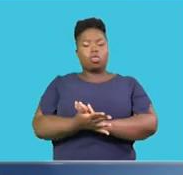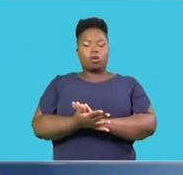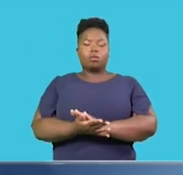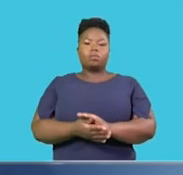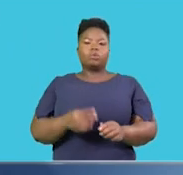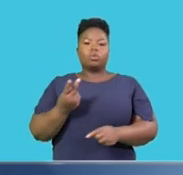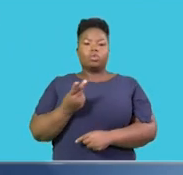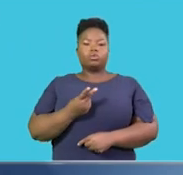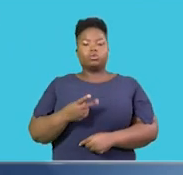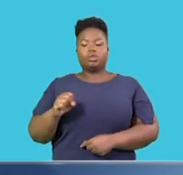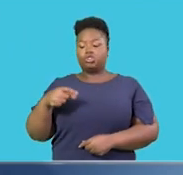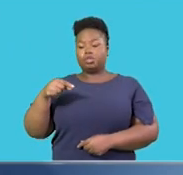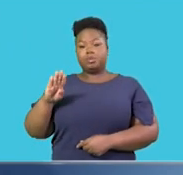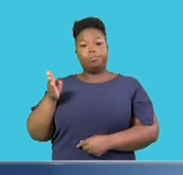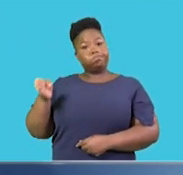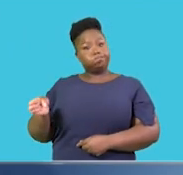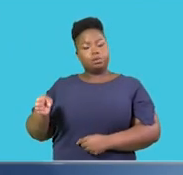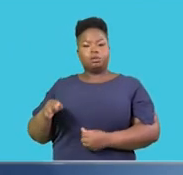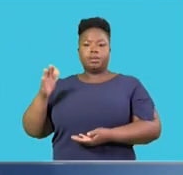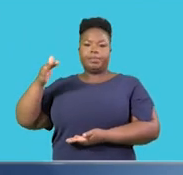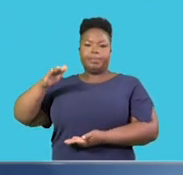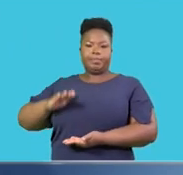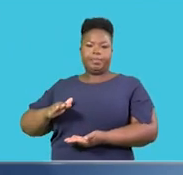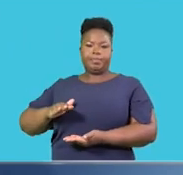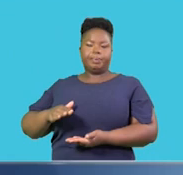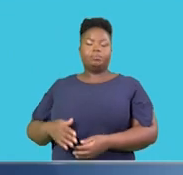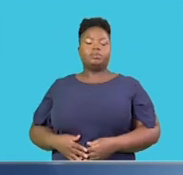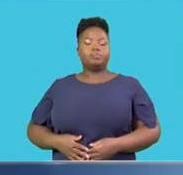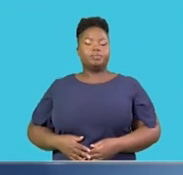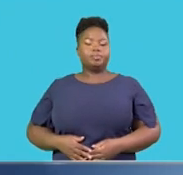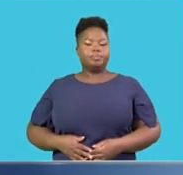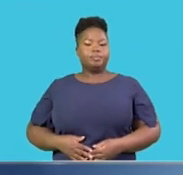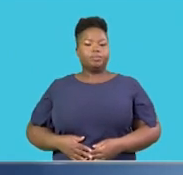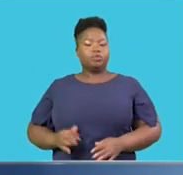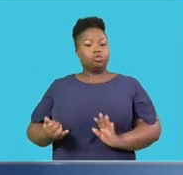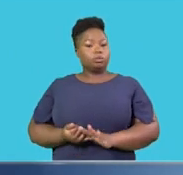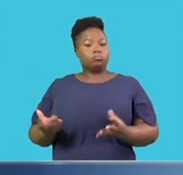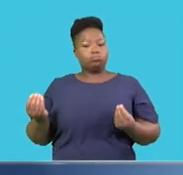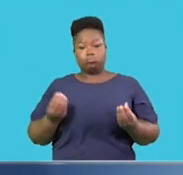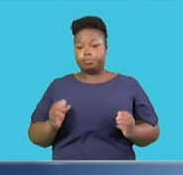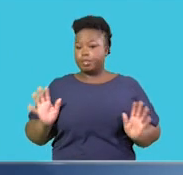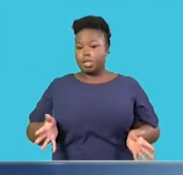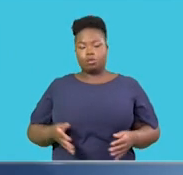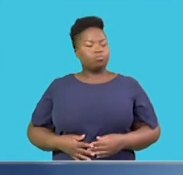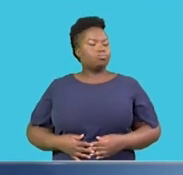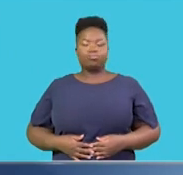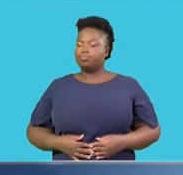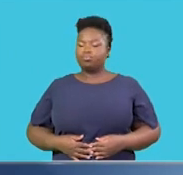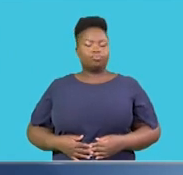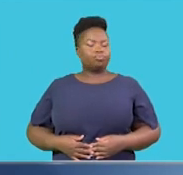with active governing bodies. These are not just numbers, they are